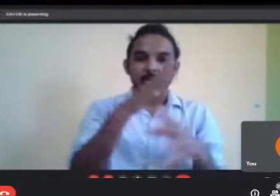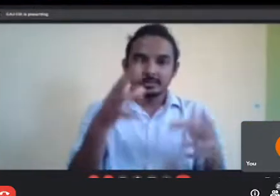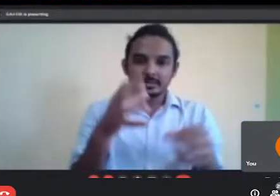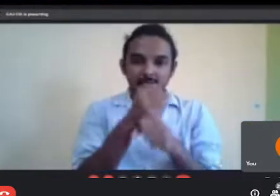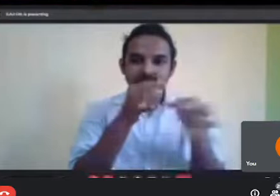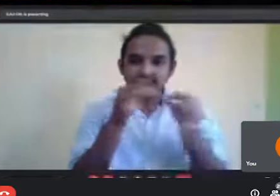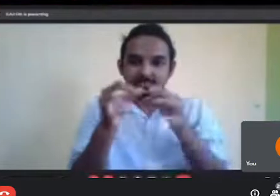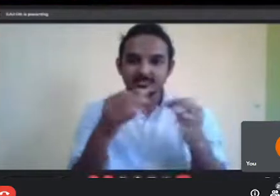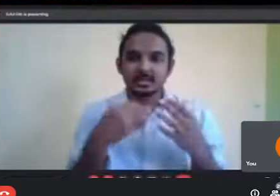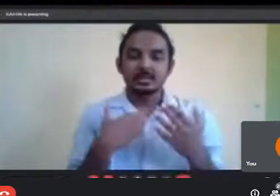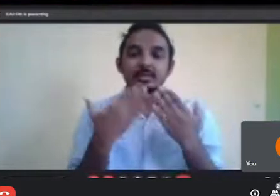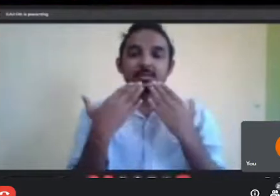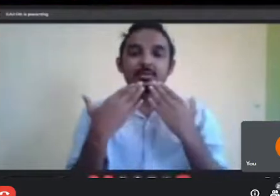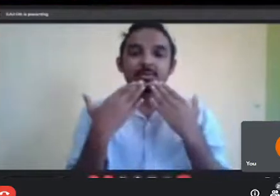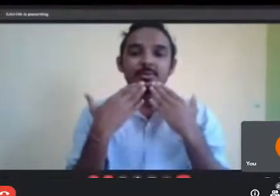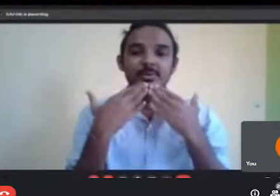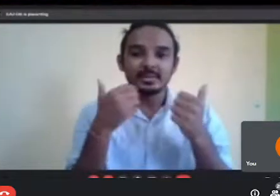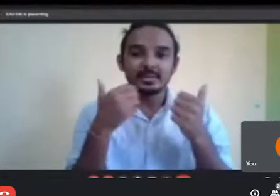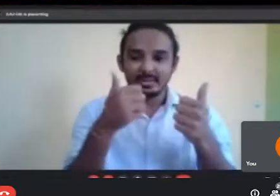Okay, thank you so much,